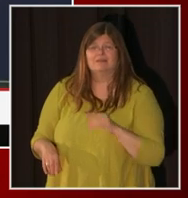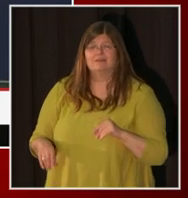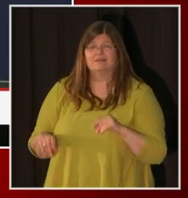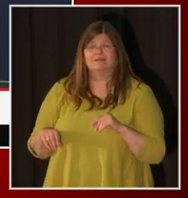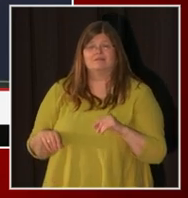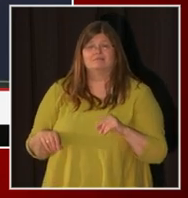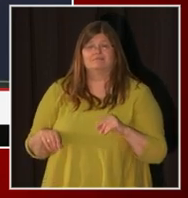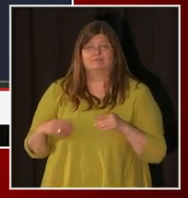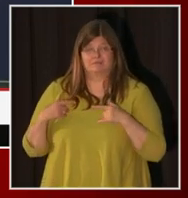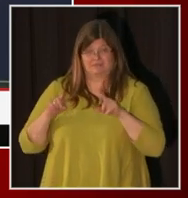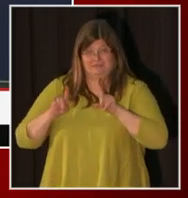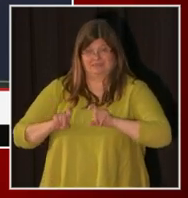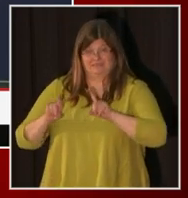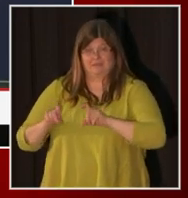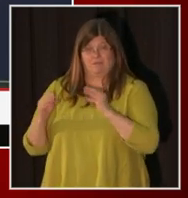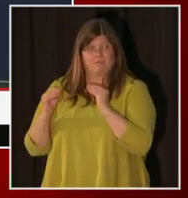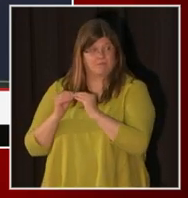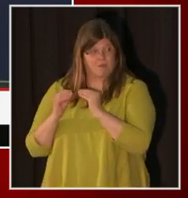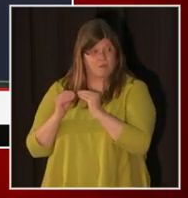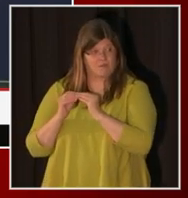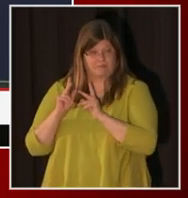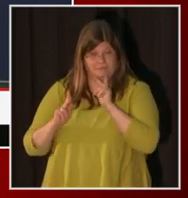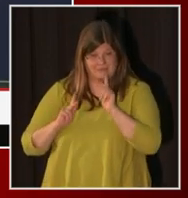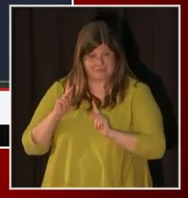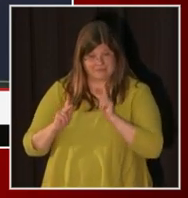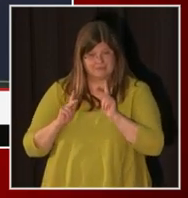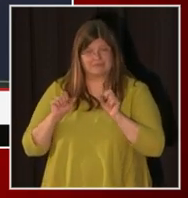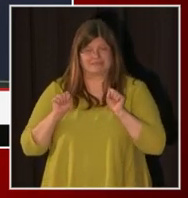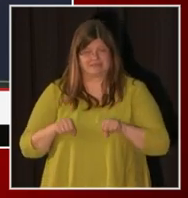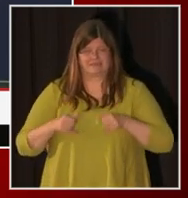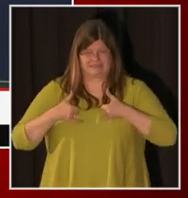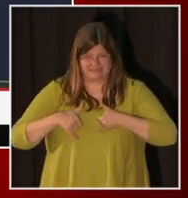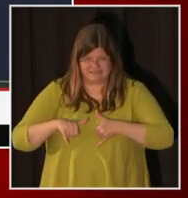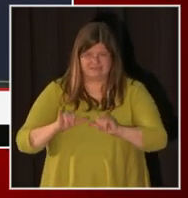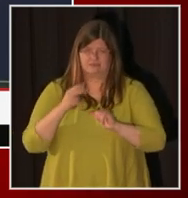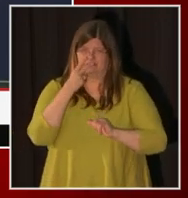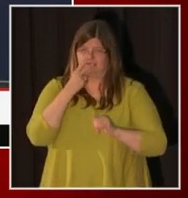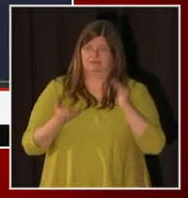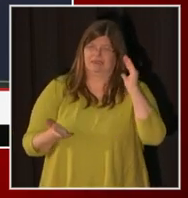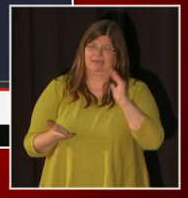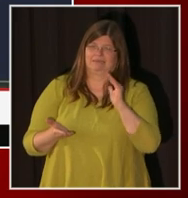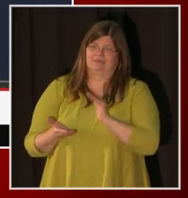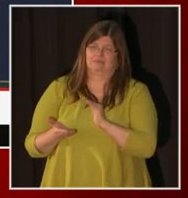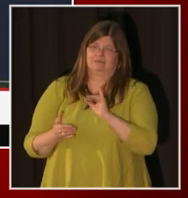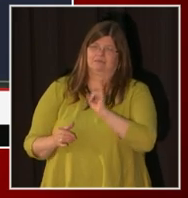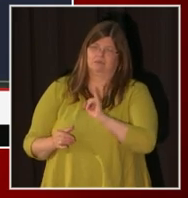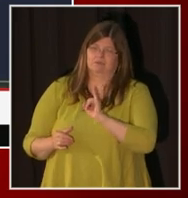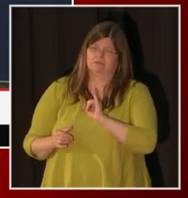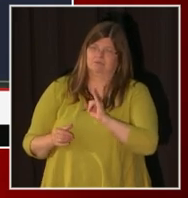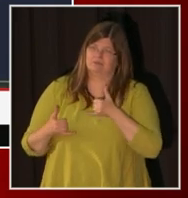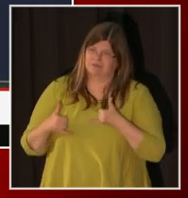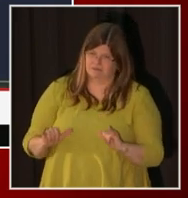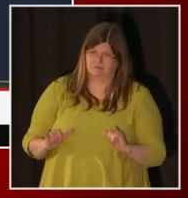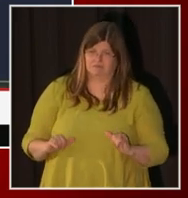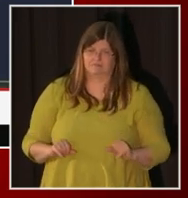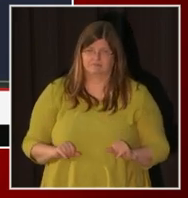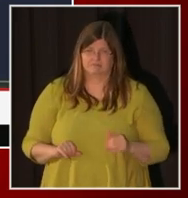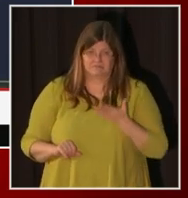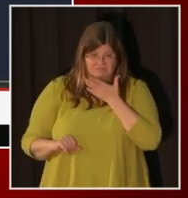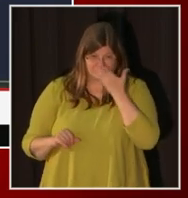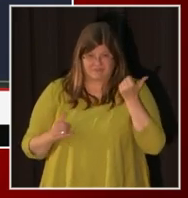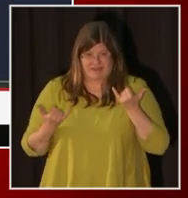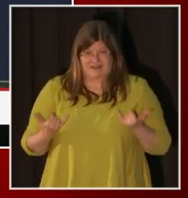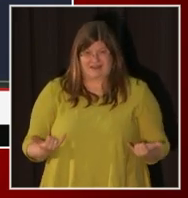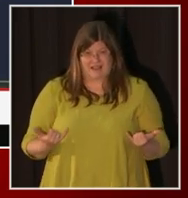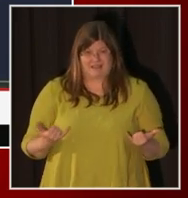in new cases. Because if the number of interactions that people are having is diminished, you can still